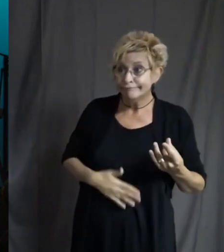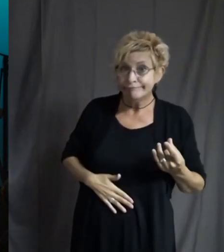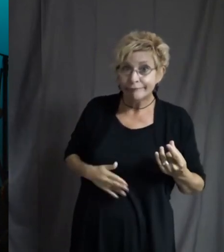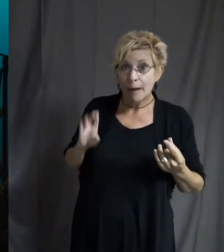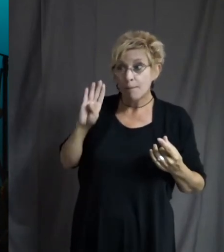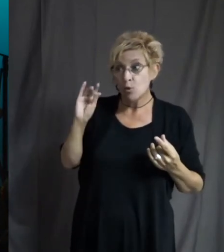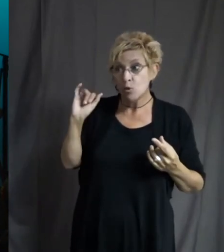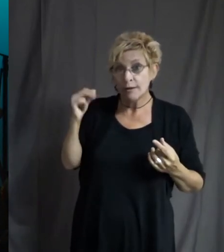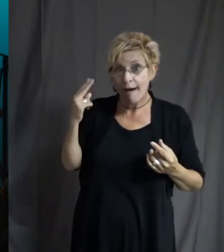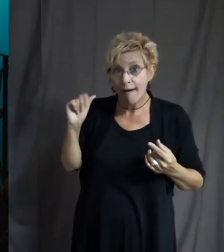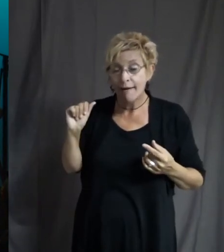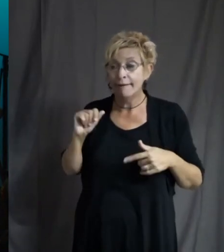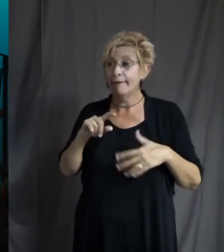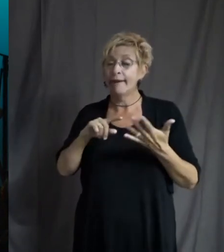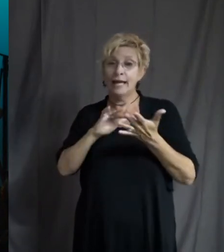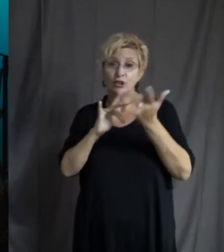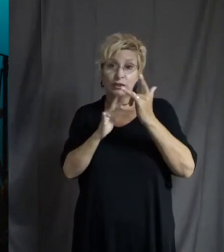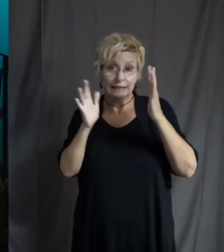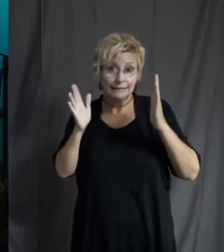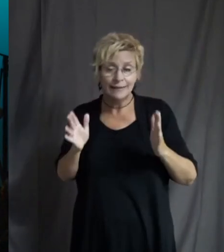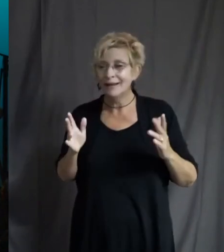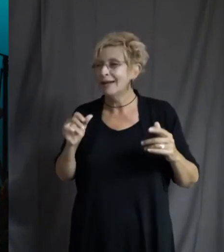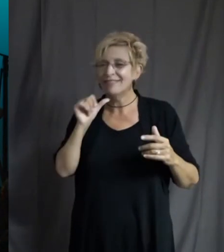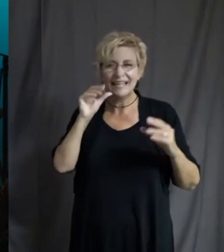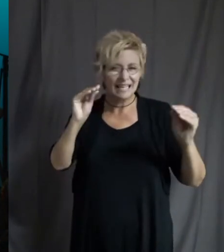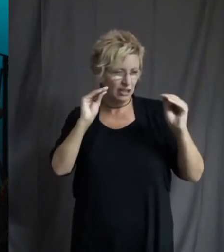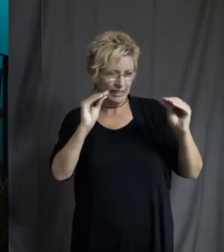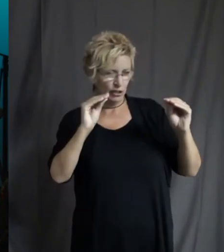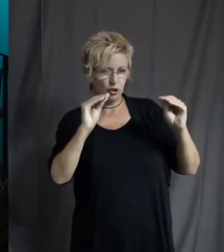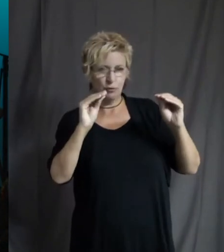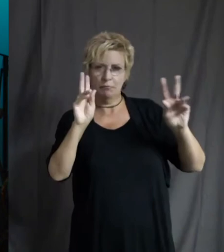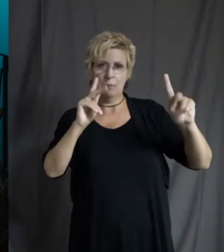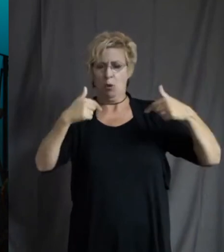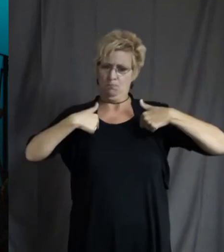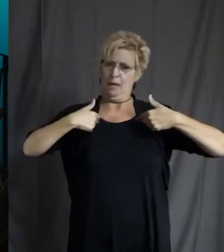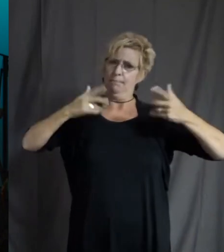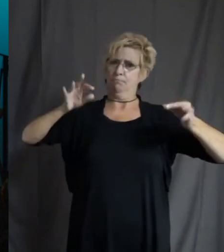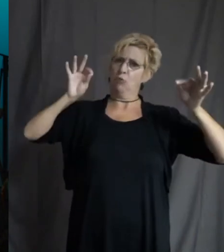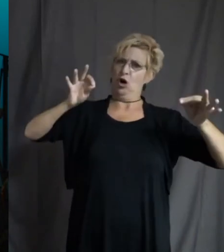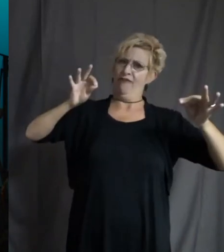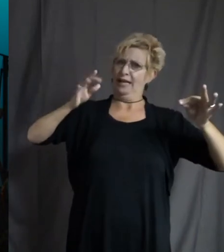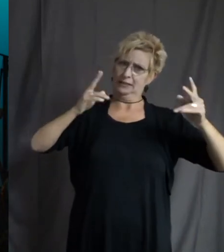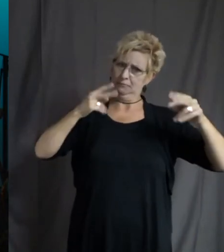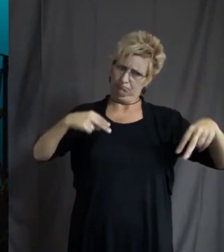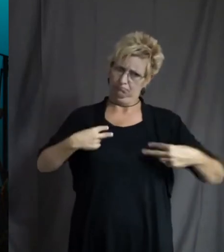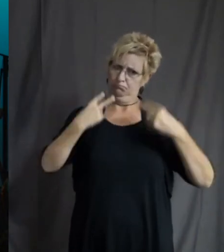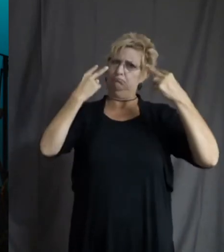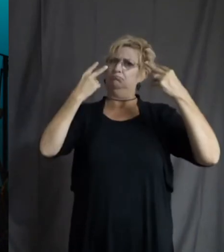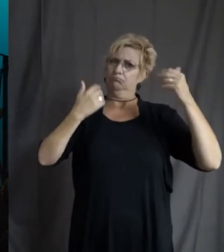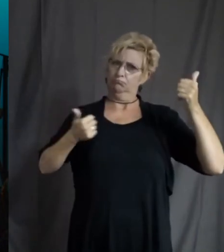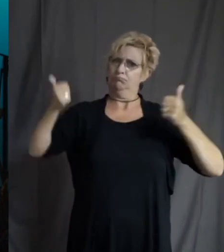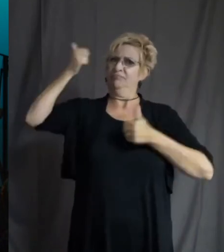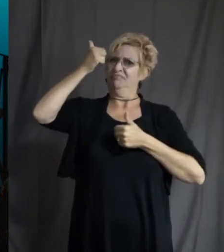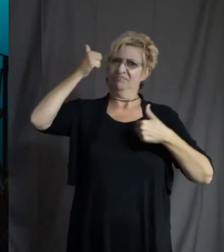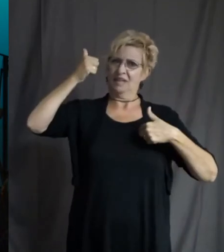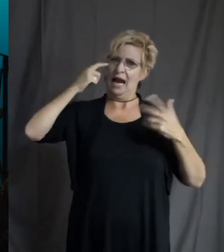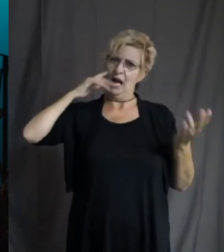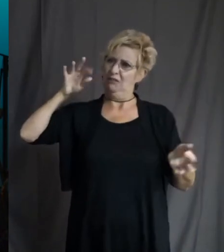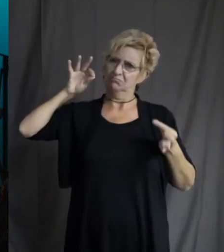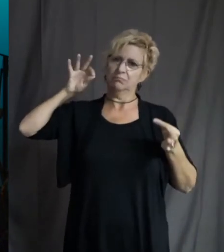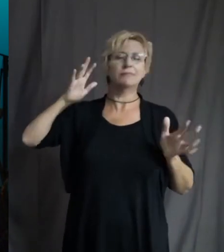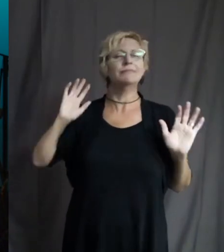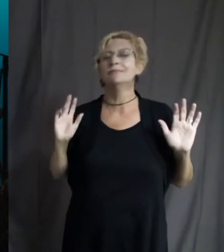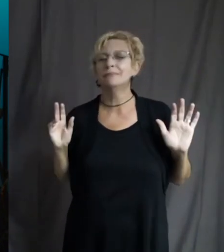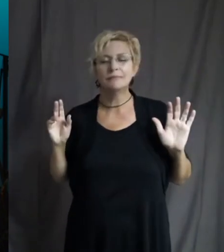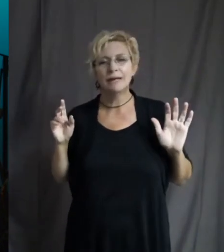Jesus. These figures who didn't teach, I'm perfect, elevate me, I'm infallible,